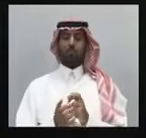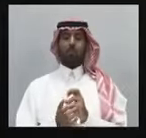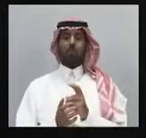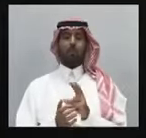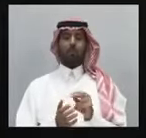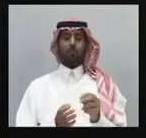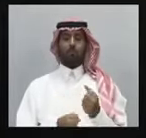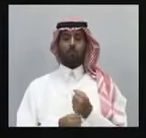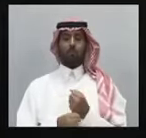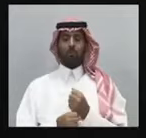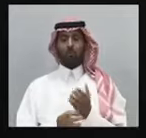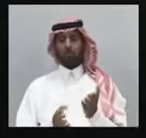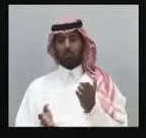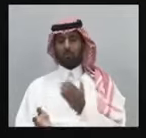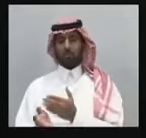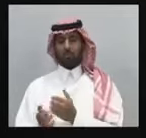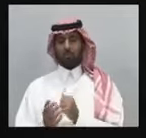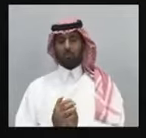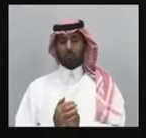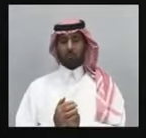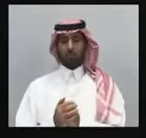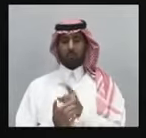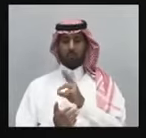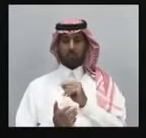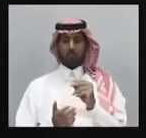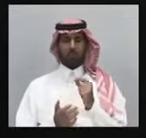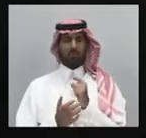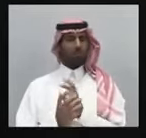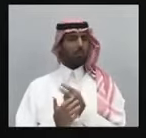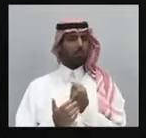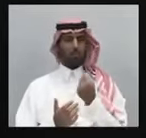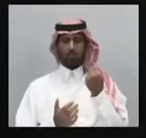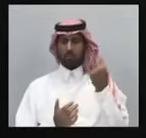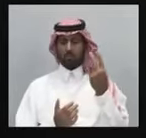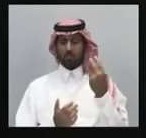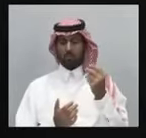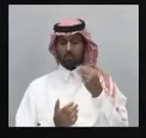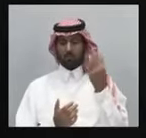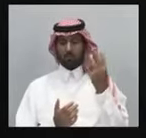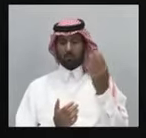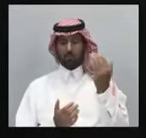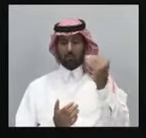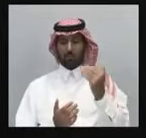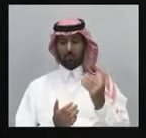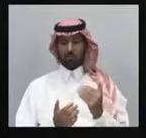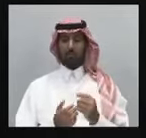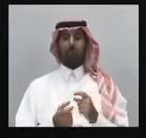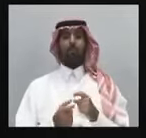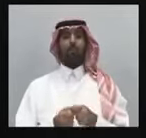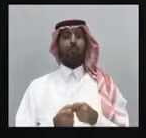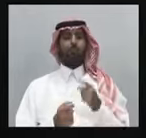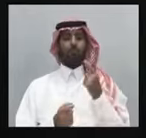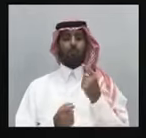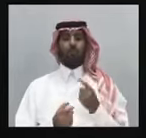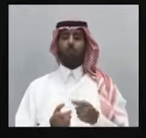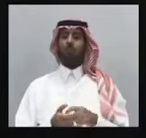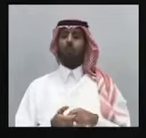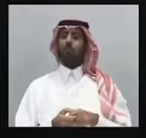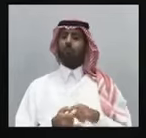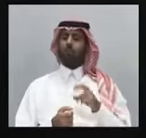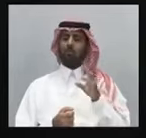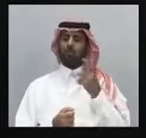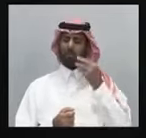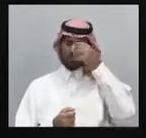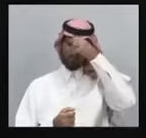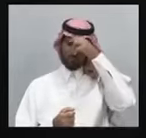Involves hard work. Which one? It was 2 and 3. You have to cope with hot weather